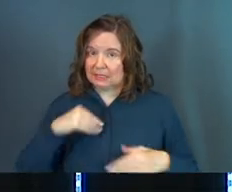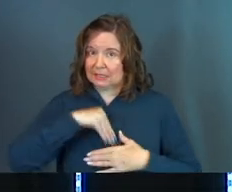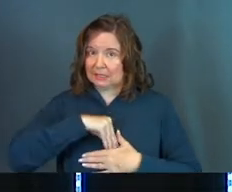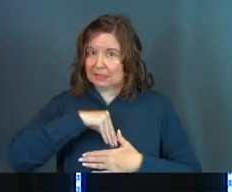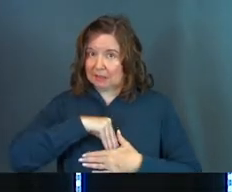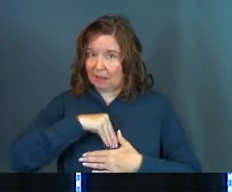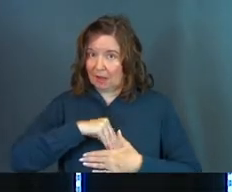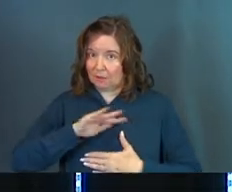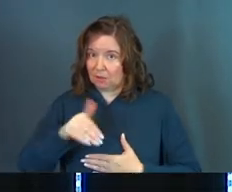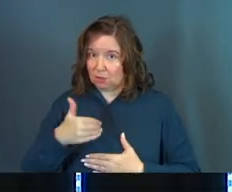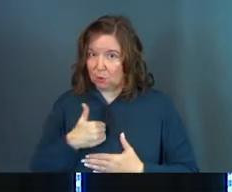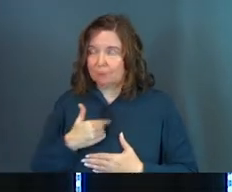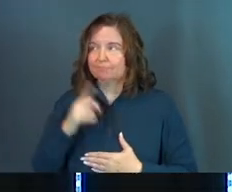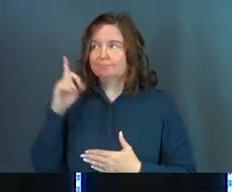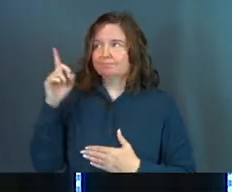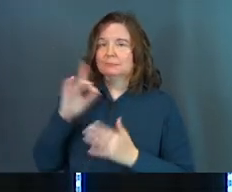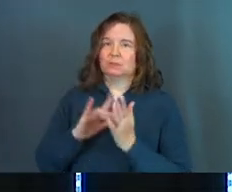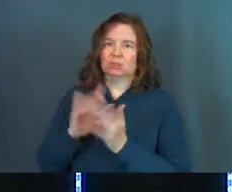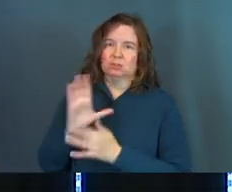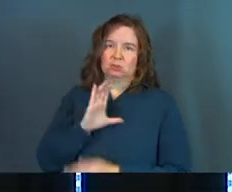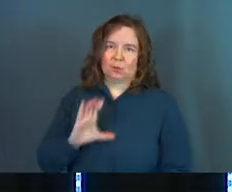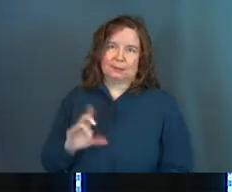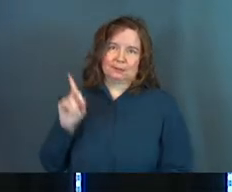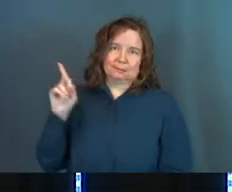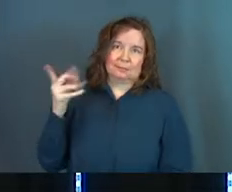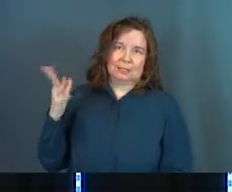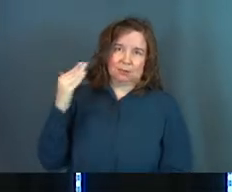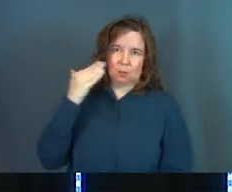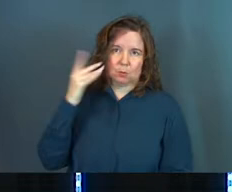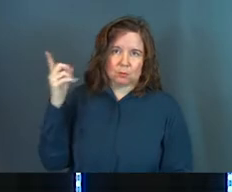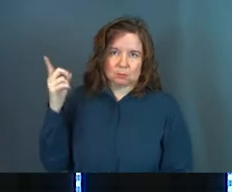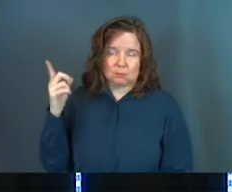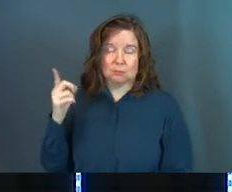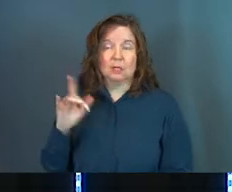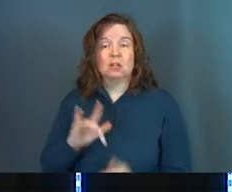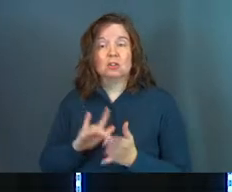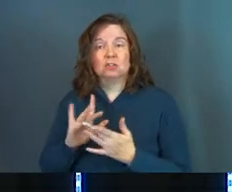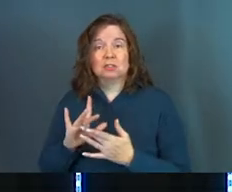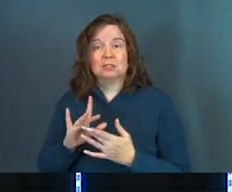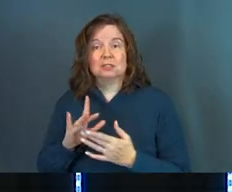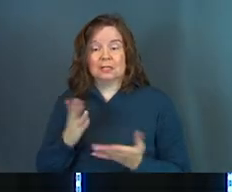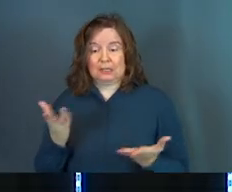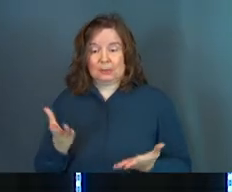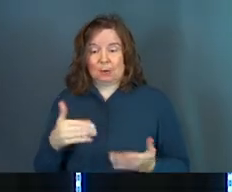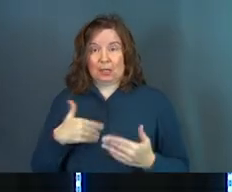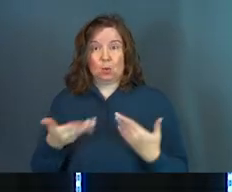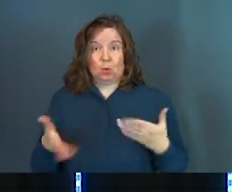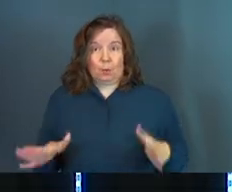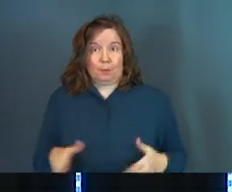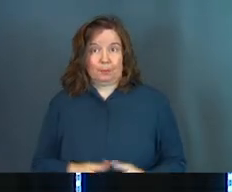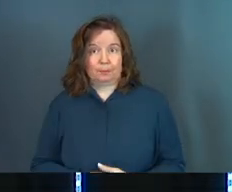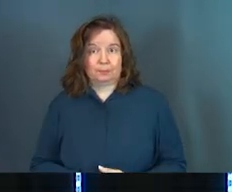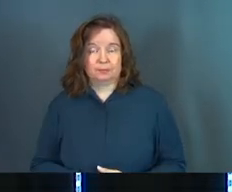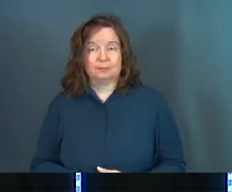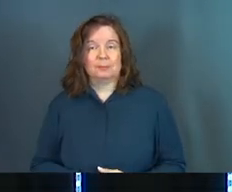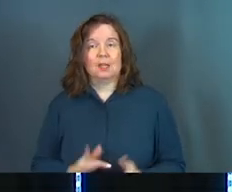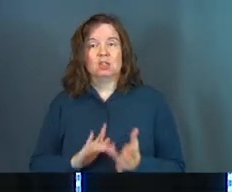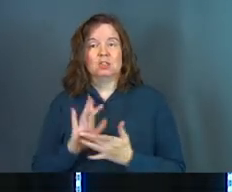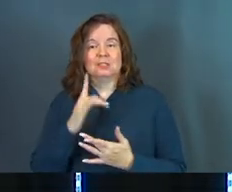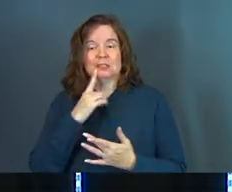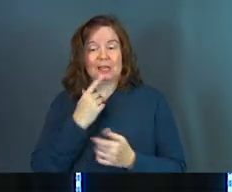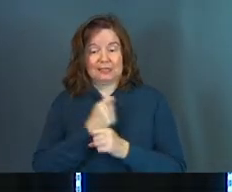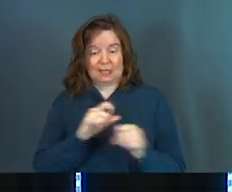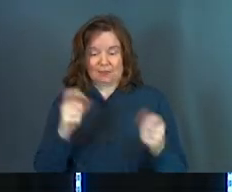of a human soul is Jesus Christ. He knows. And Jesus Christ is present in the room. And Jesus